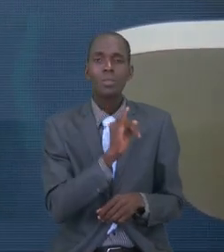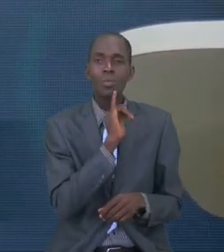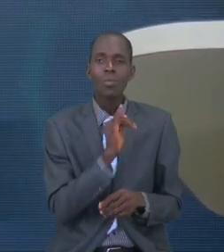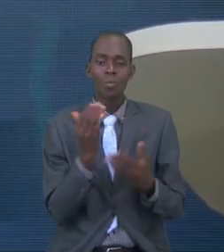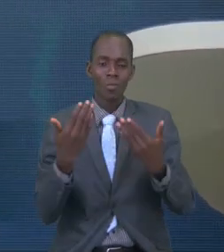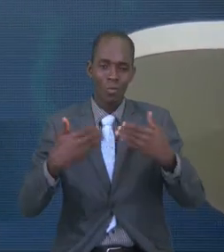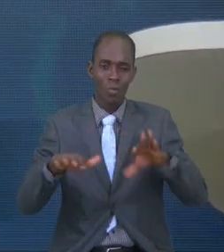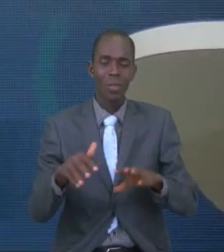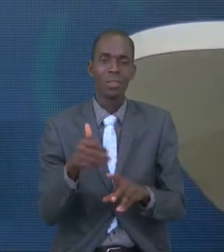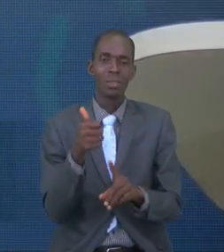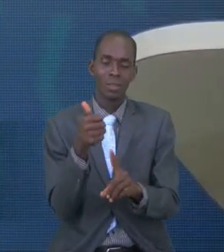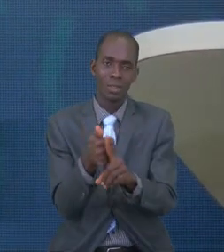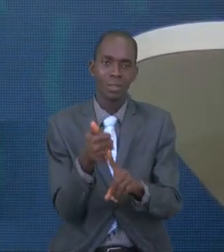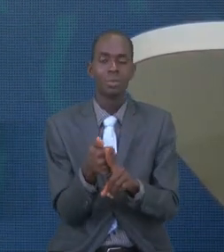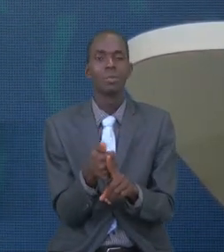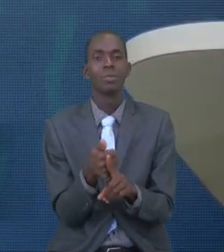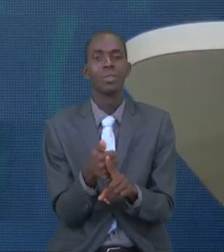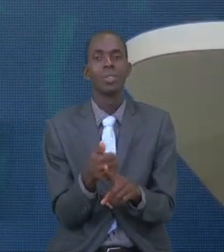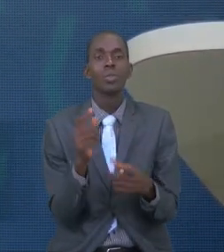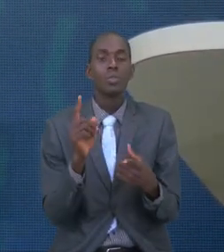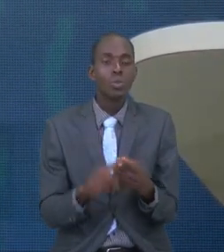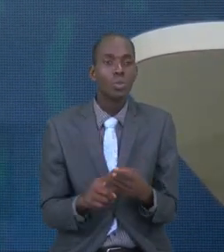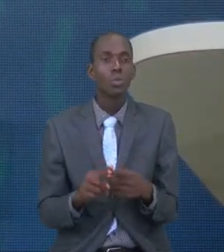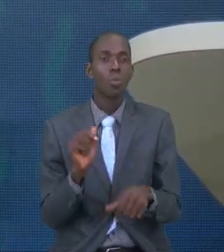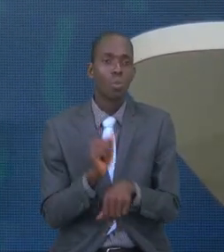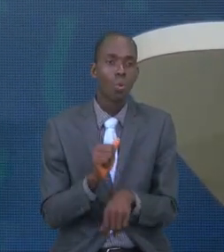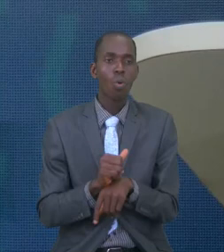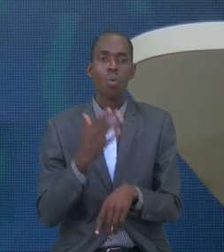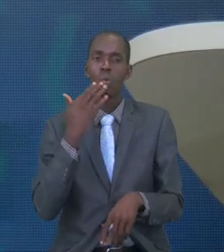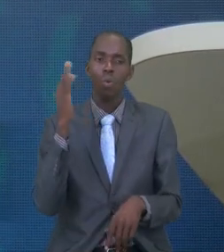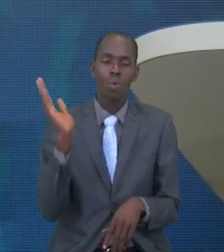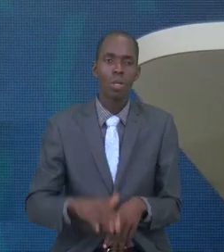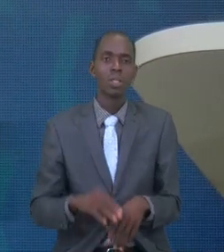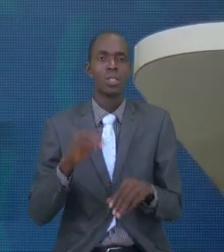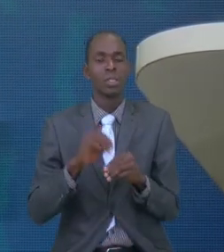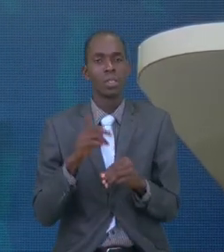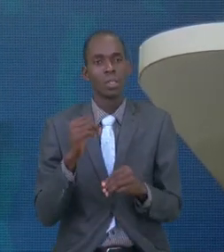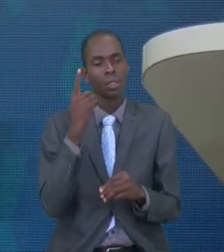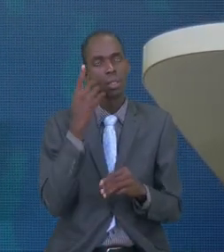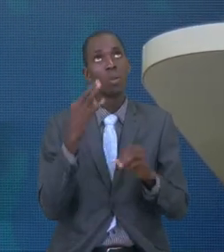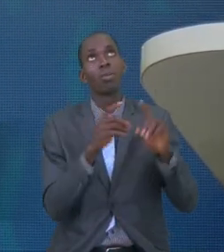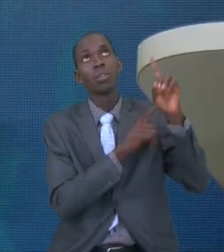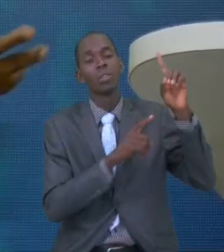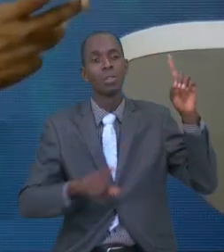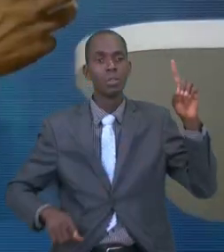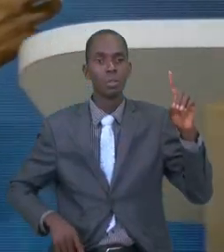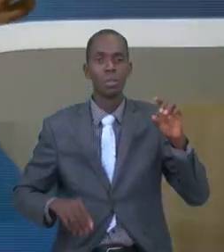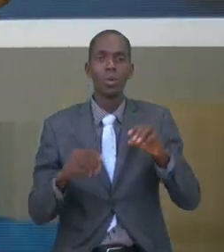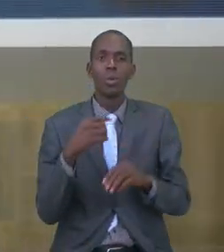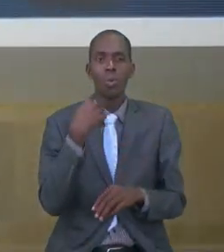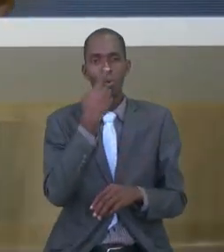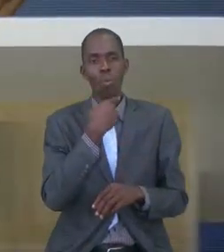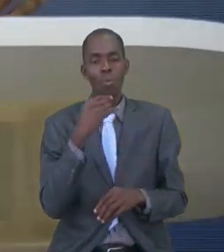sold himself to walk wickedness in the sight of the Lord, whom